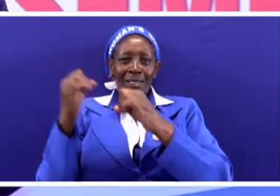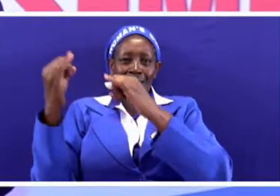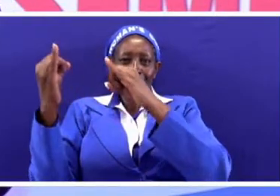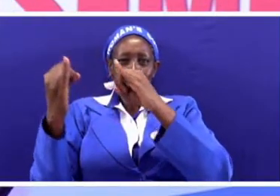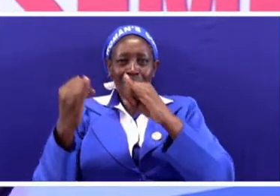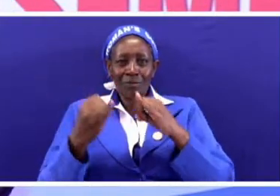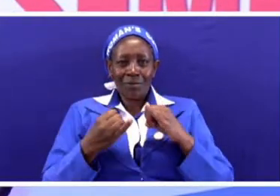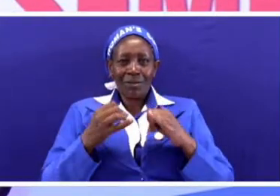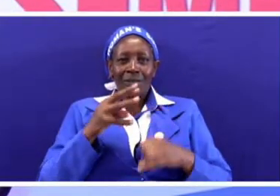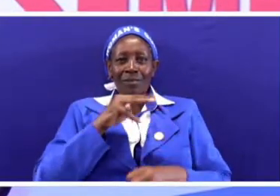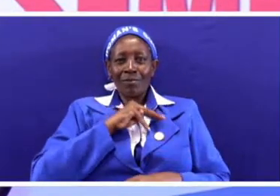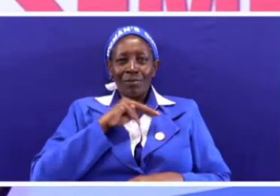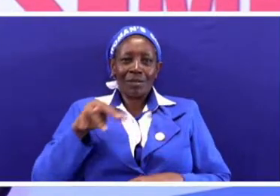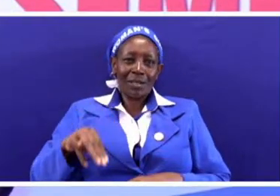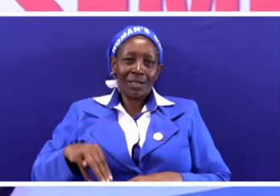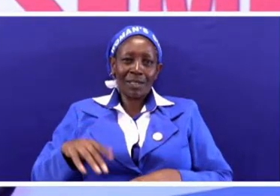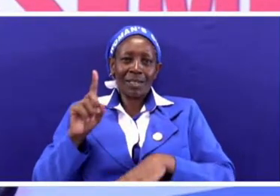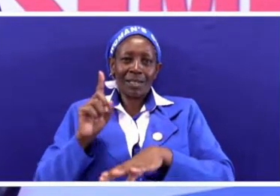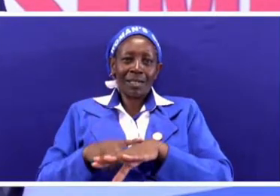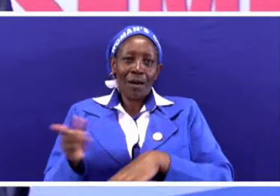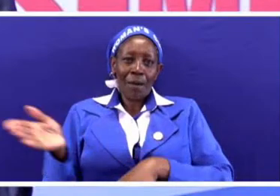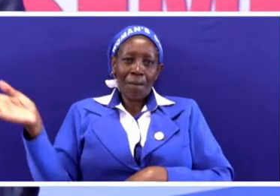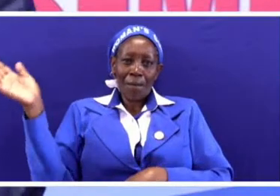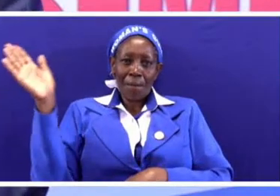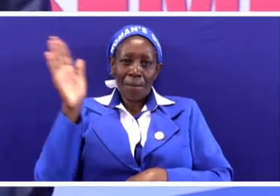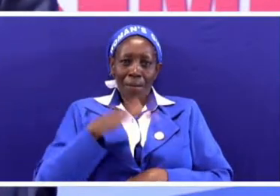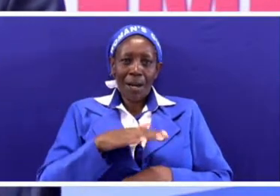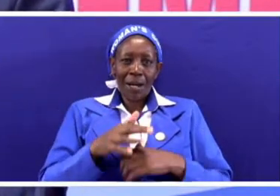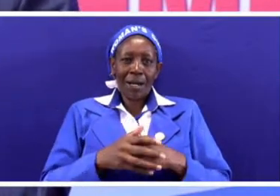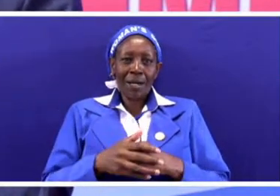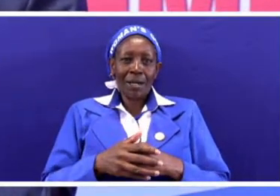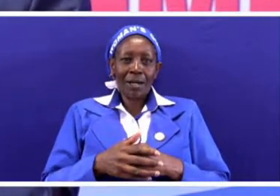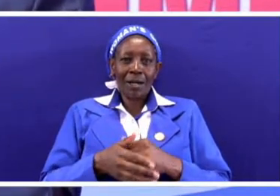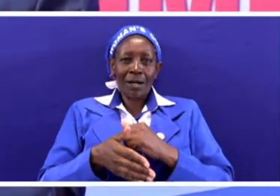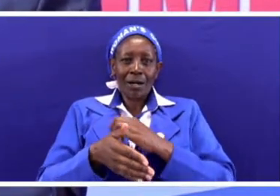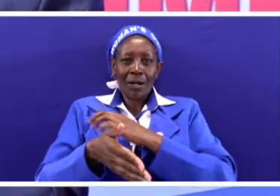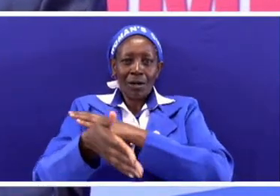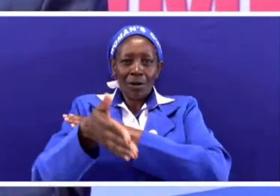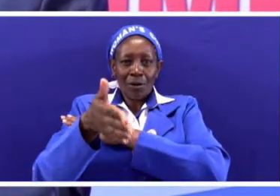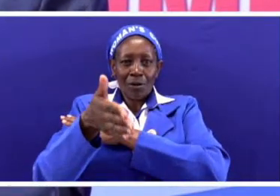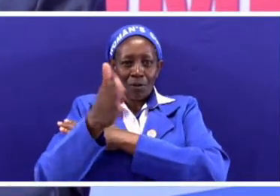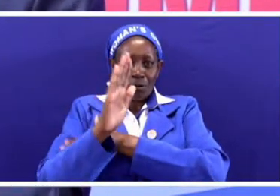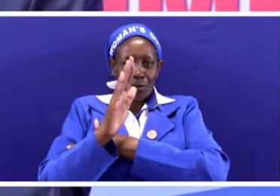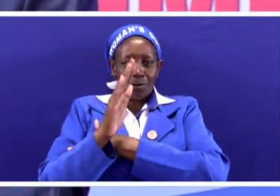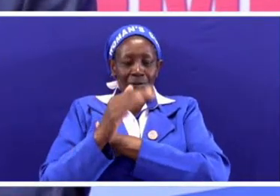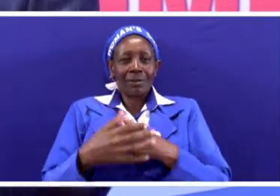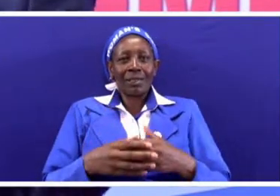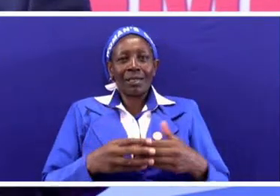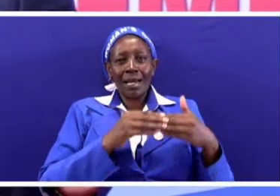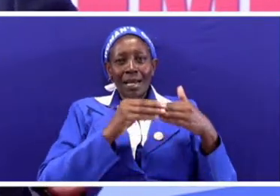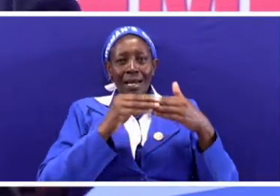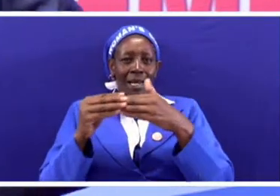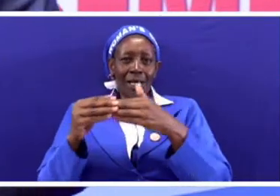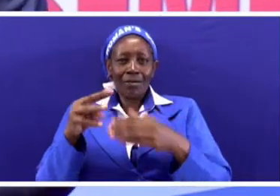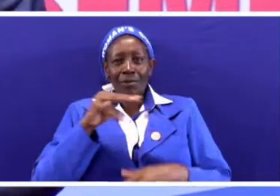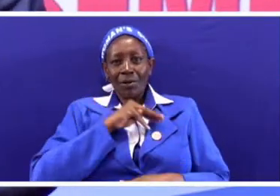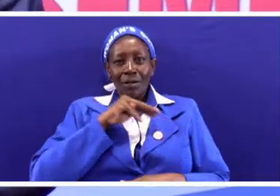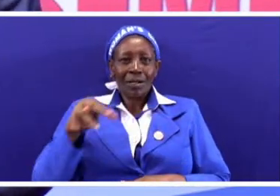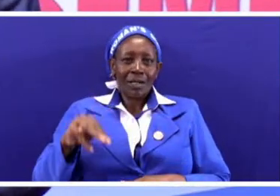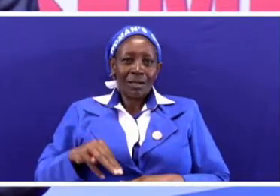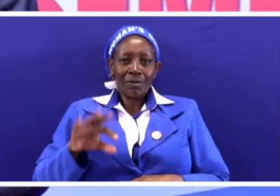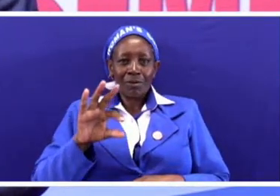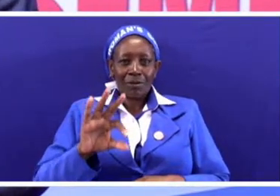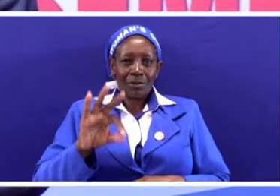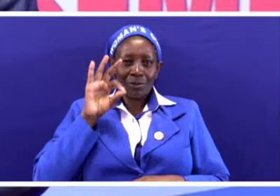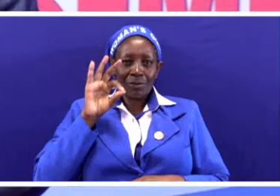there, seeing that the moderator was led by God to identify for this General Assembly a young person